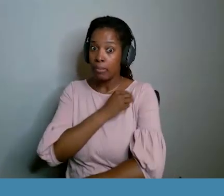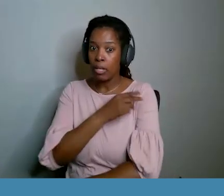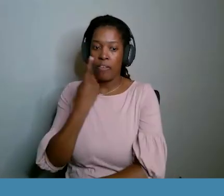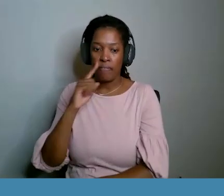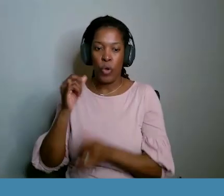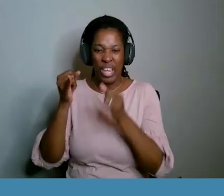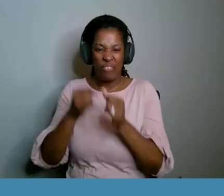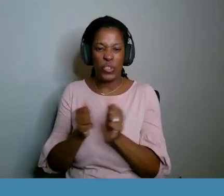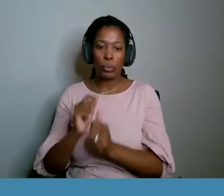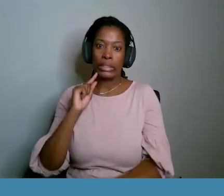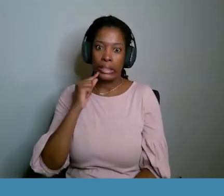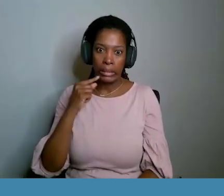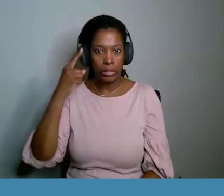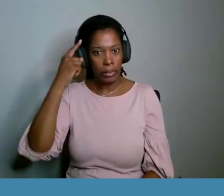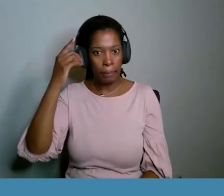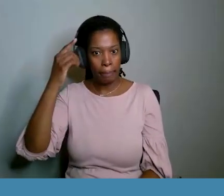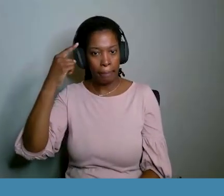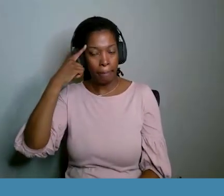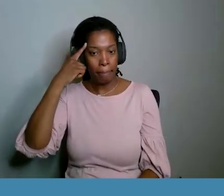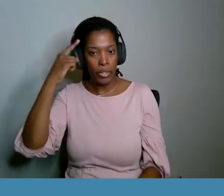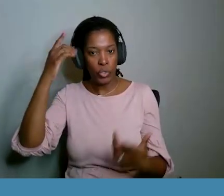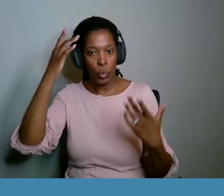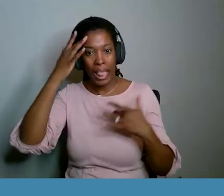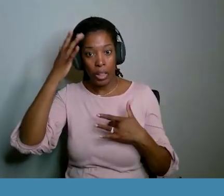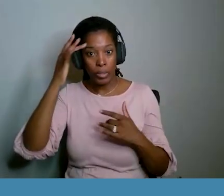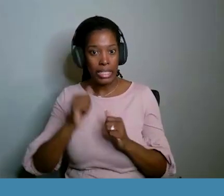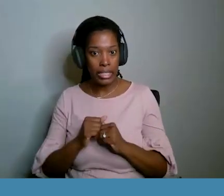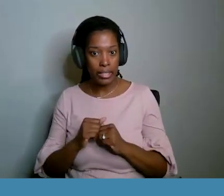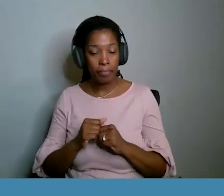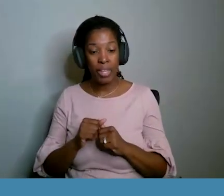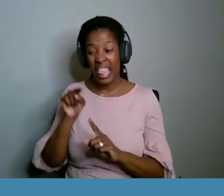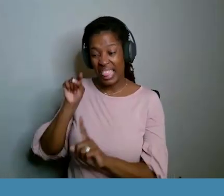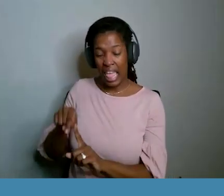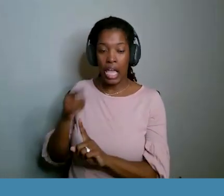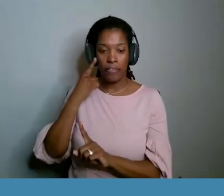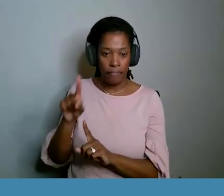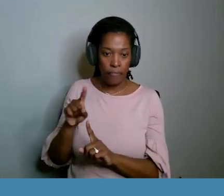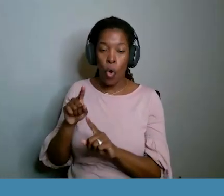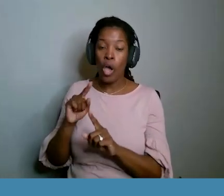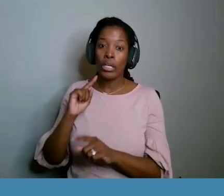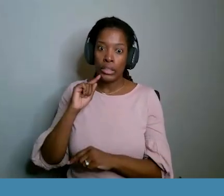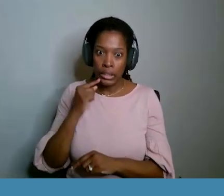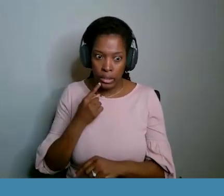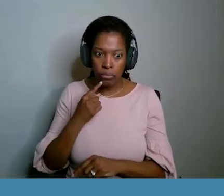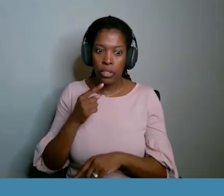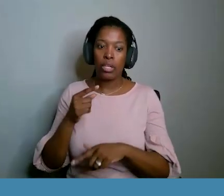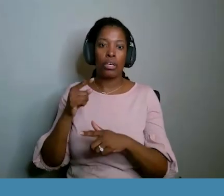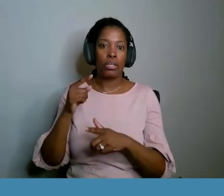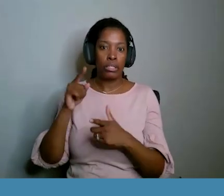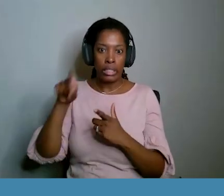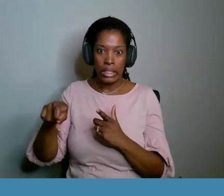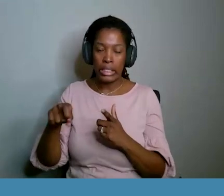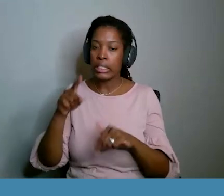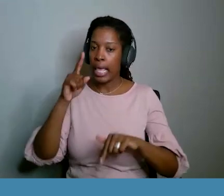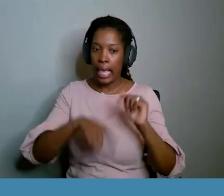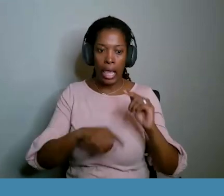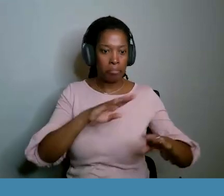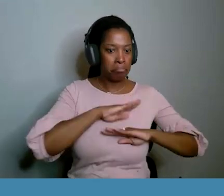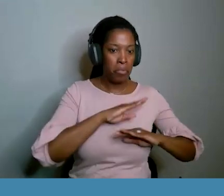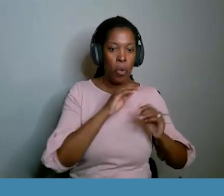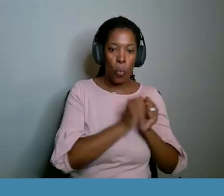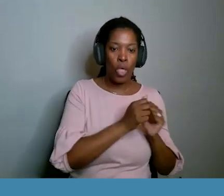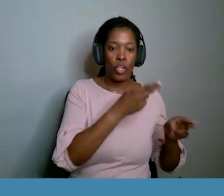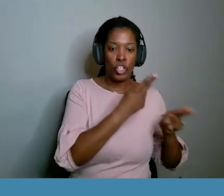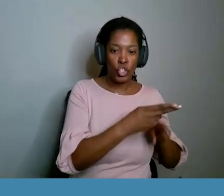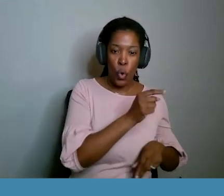So again, these are for treatment needs that cannot be met by a short-term stay in a receiving facility, a short-term residential treatment